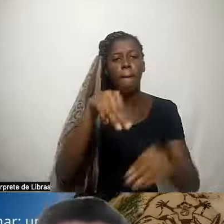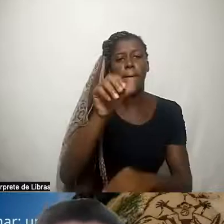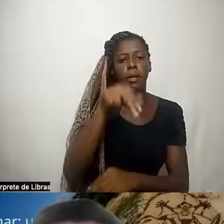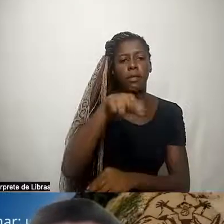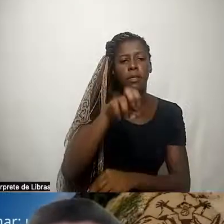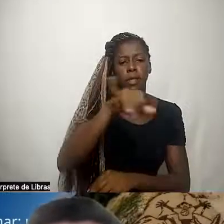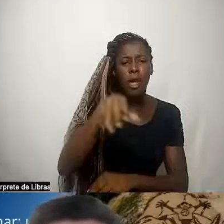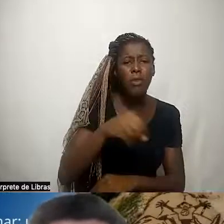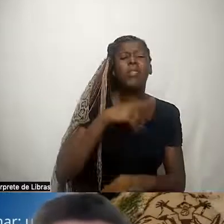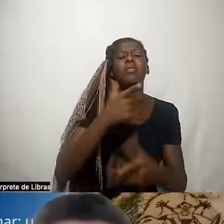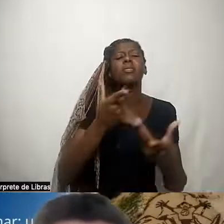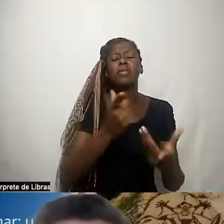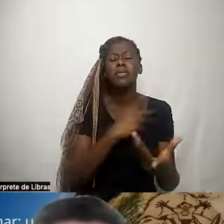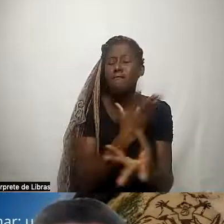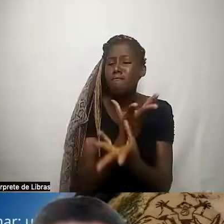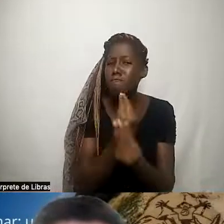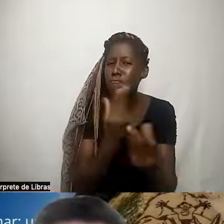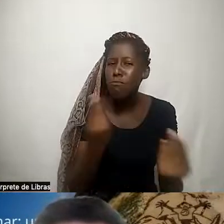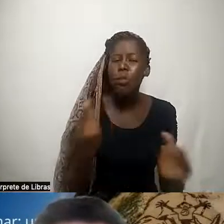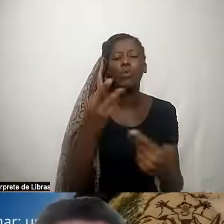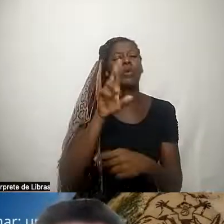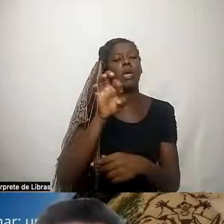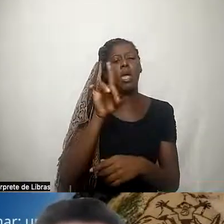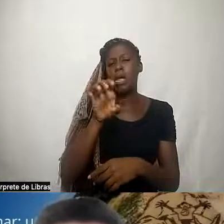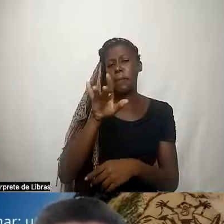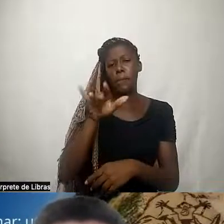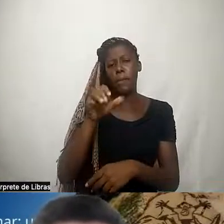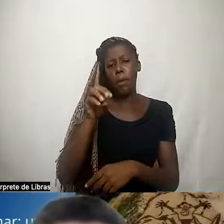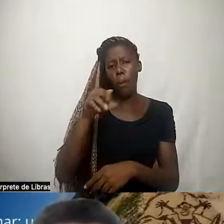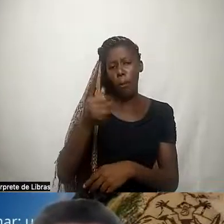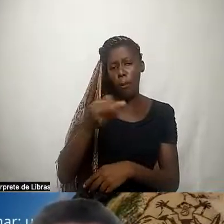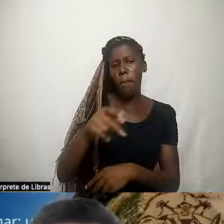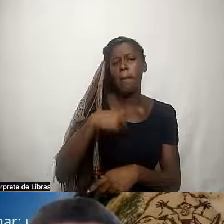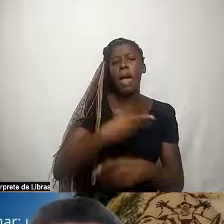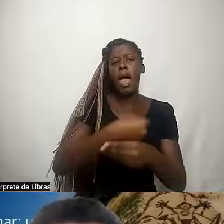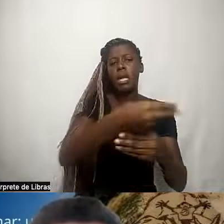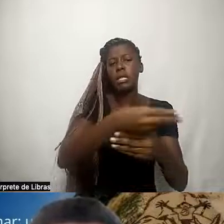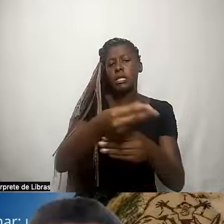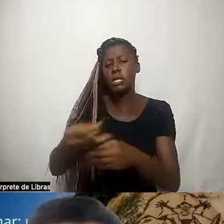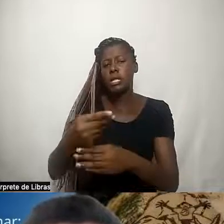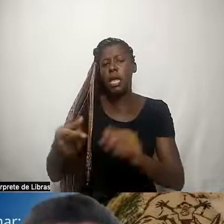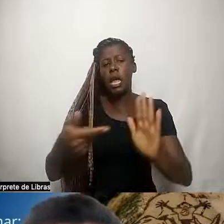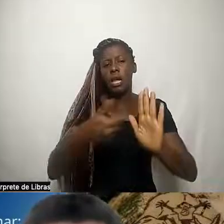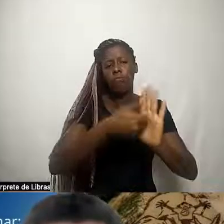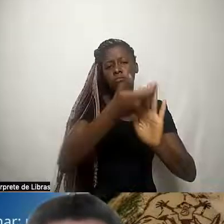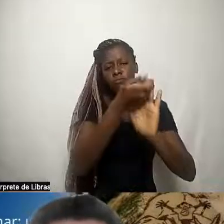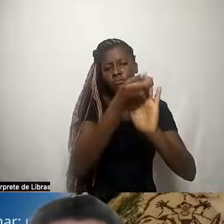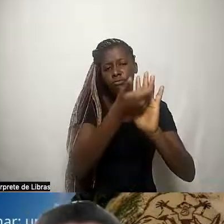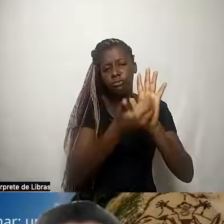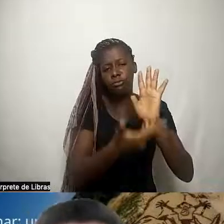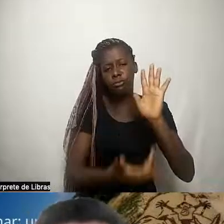units in a very integrated way. The Biomar Network provide